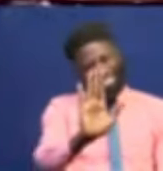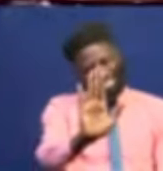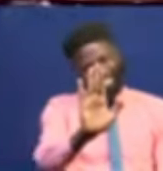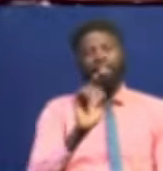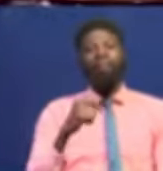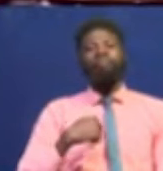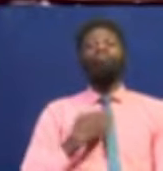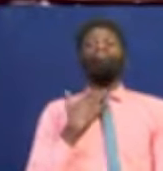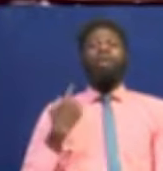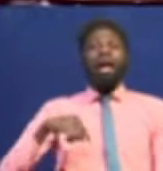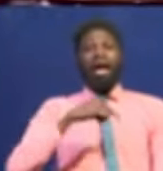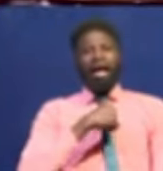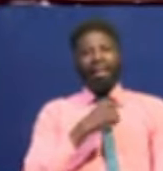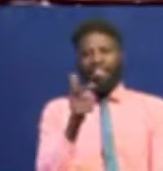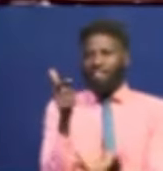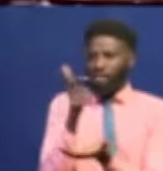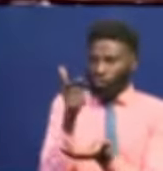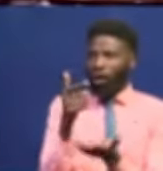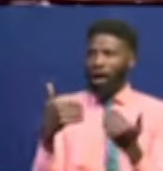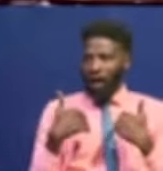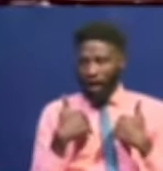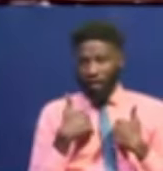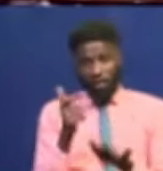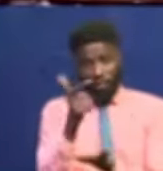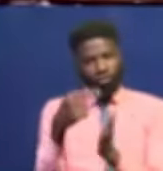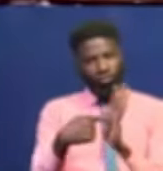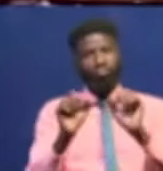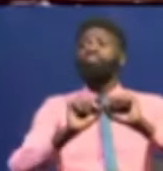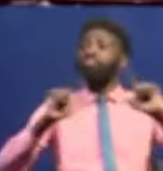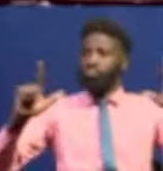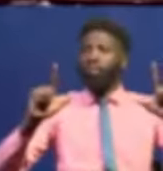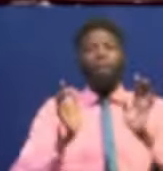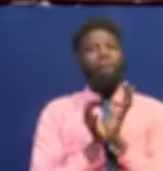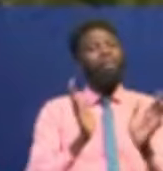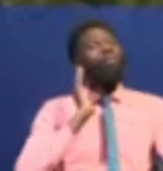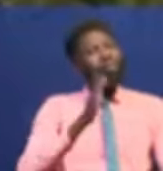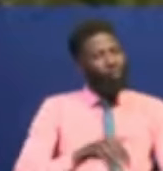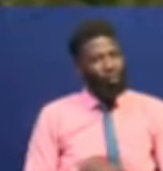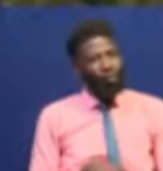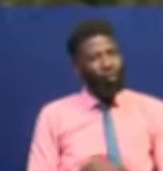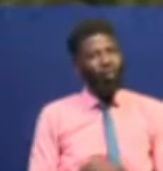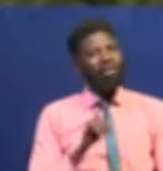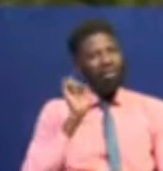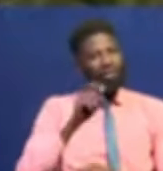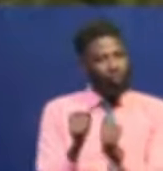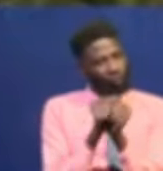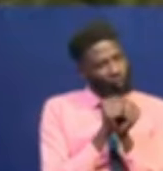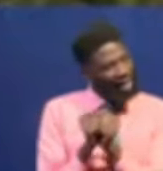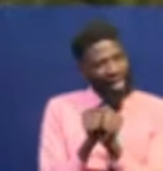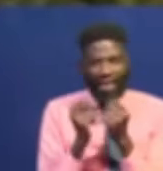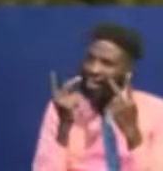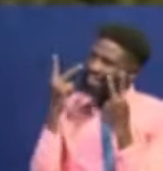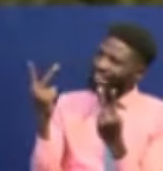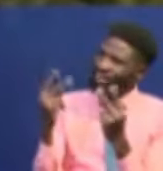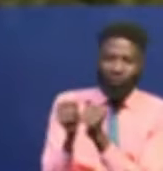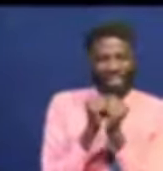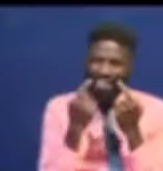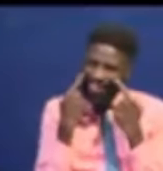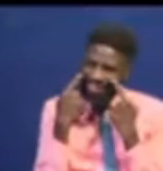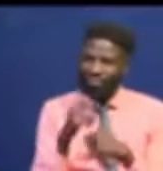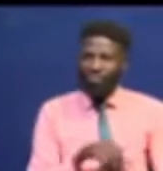to that video over there, which will play on air, and let's post and watch it together, Your Excellency. Let's watch this